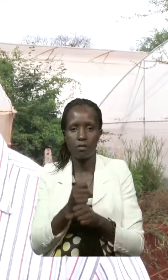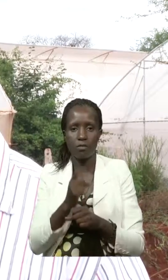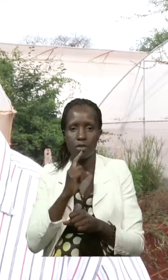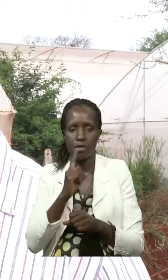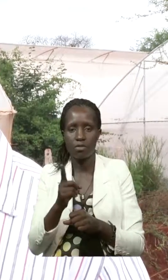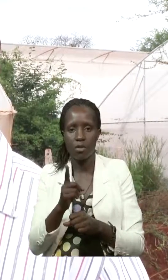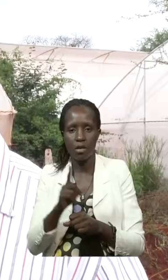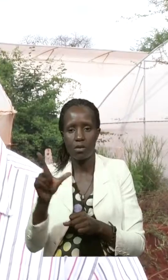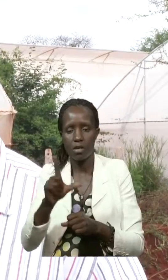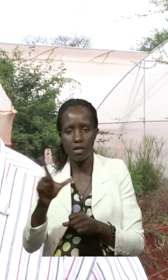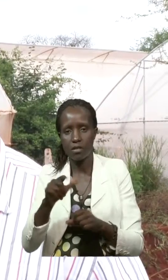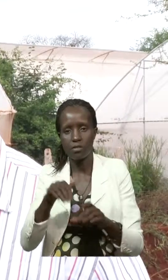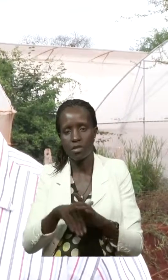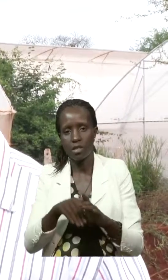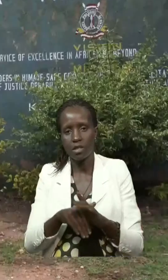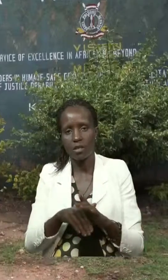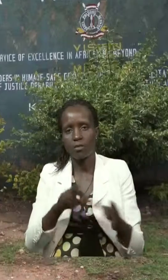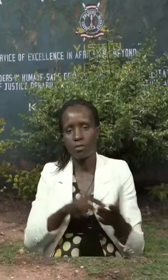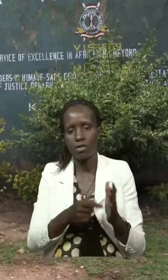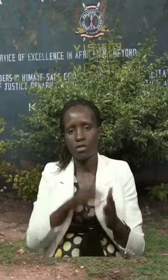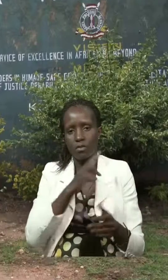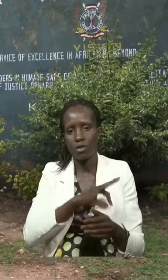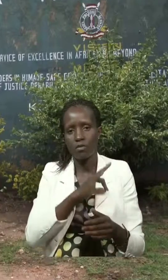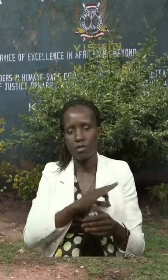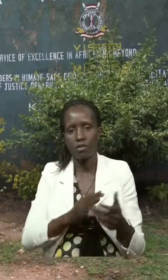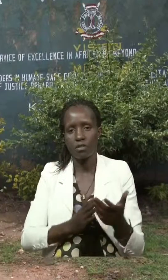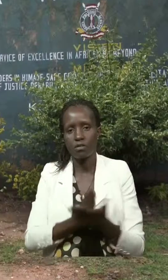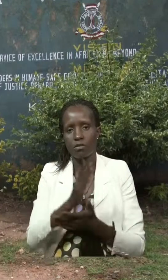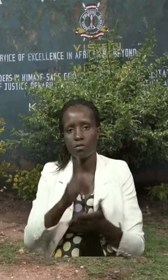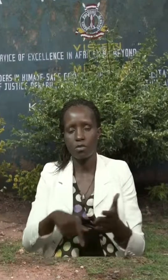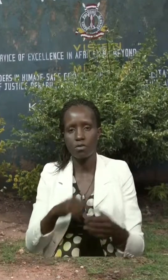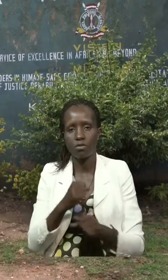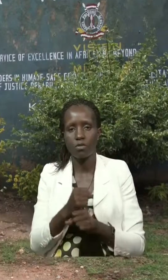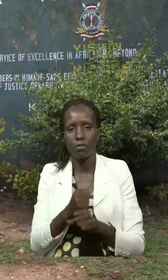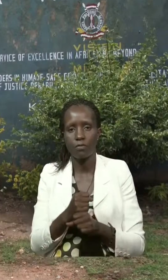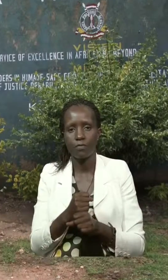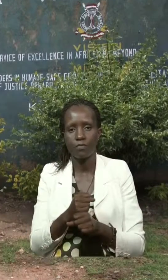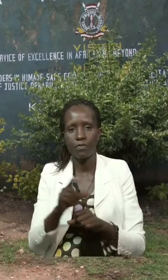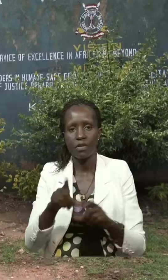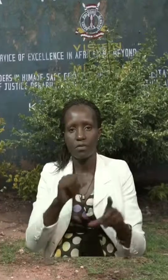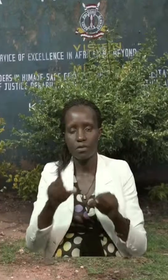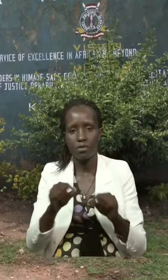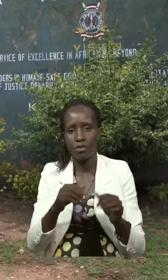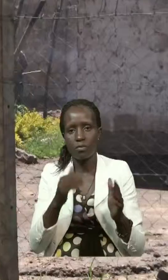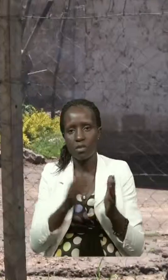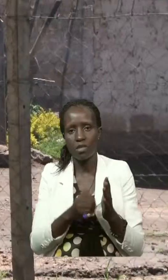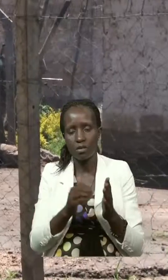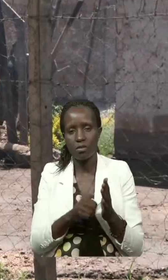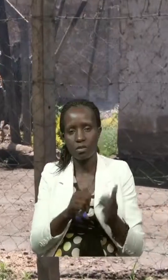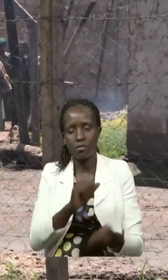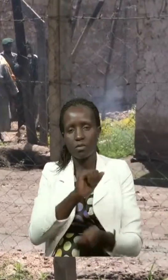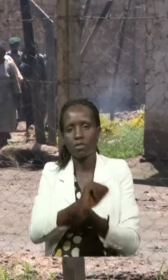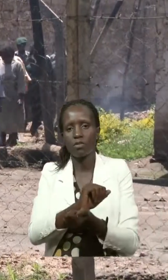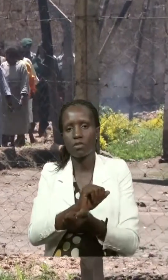localities within our projects benefit in one way or the other through what we do. We chose Machakos Prison,